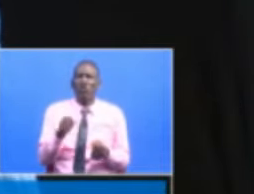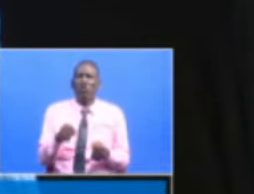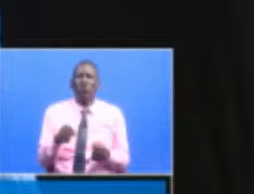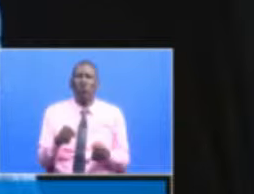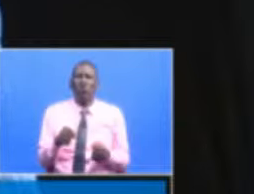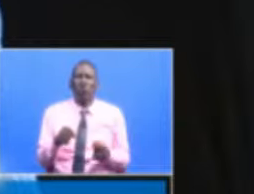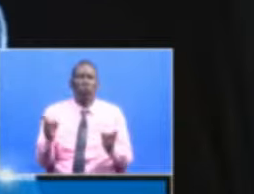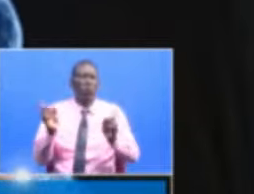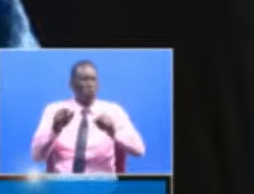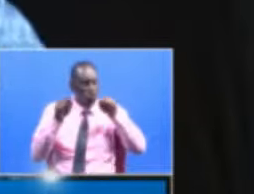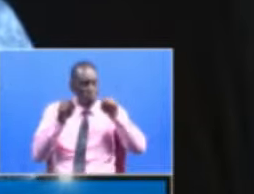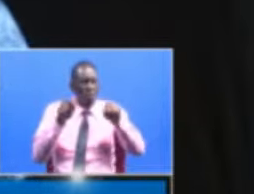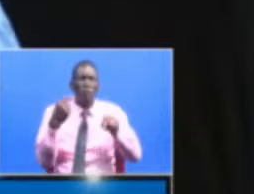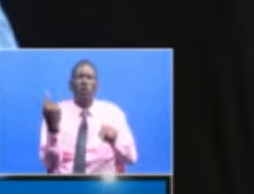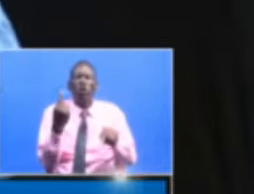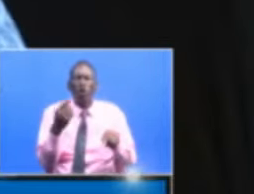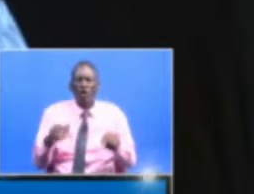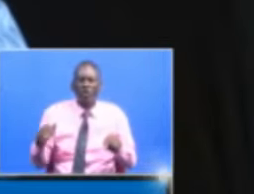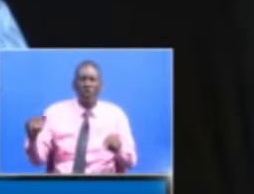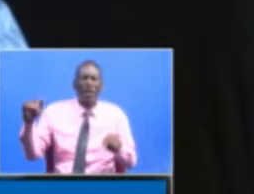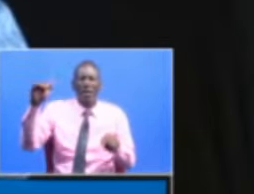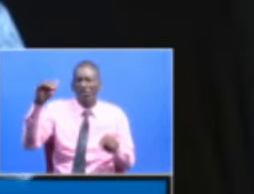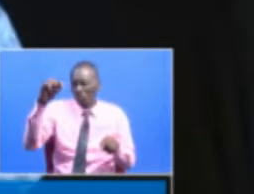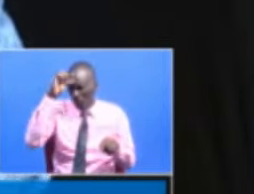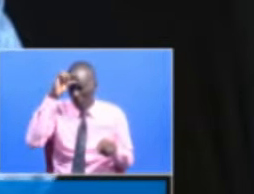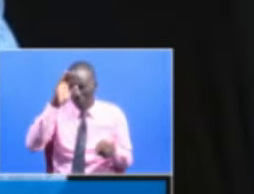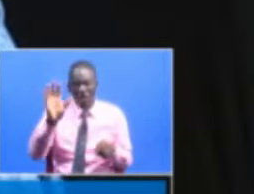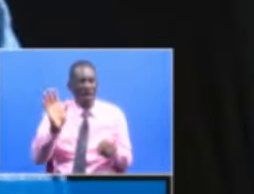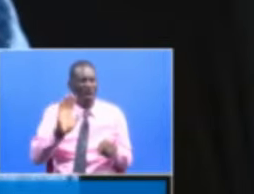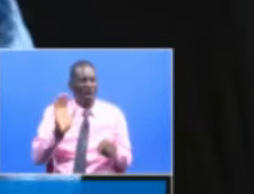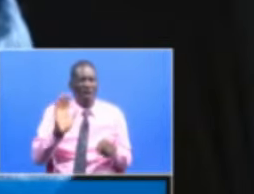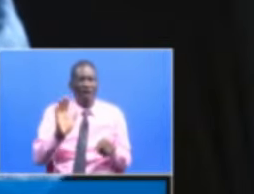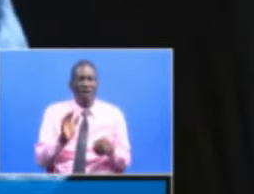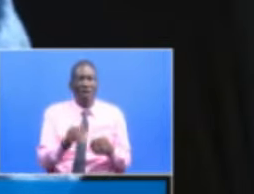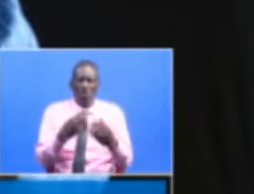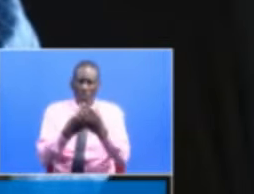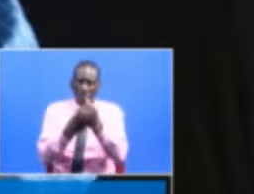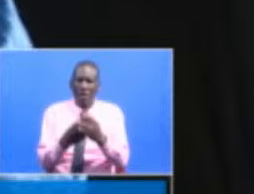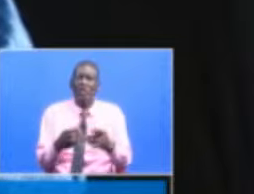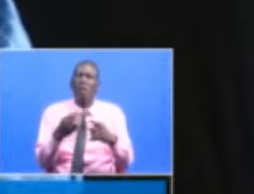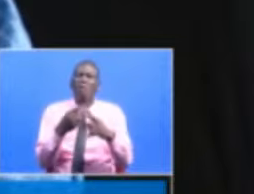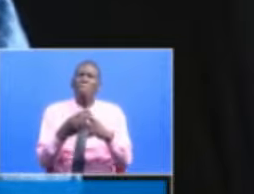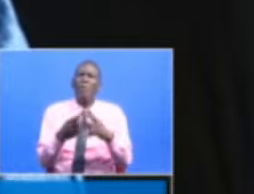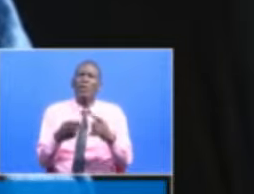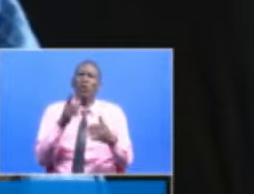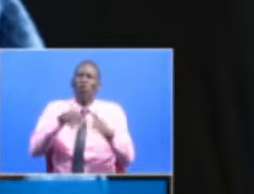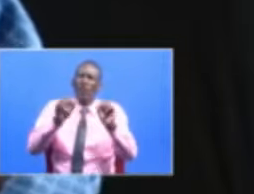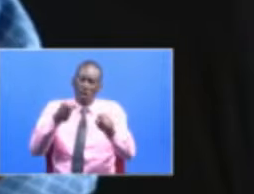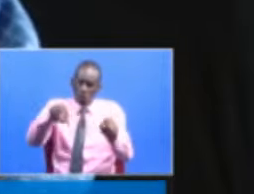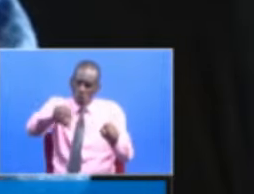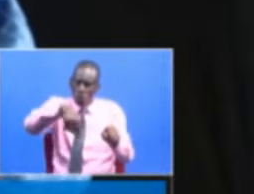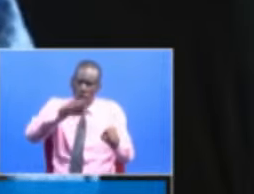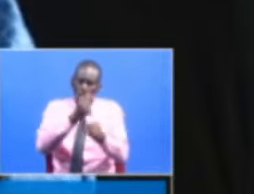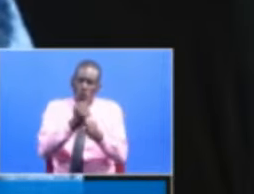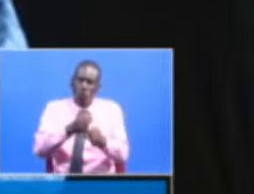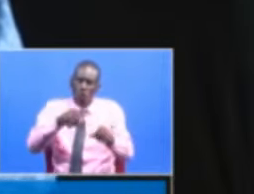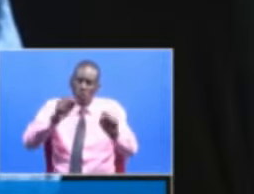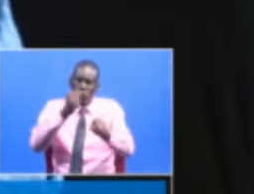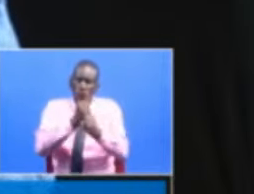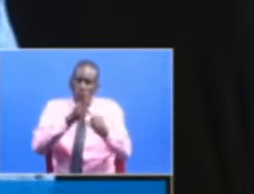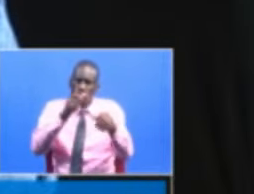put the blame wholly on the government or other partners, but rather what can we do to play